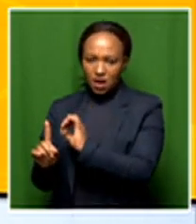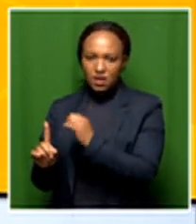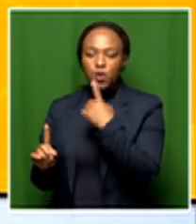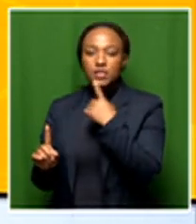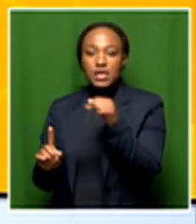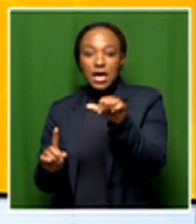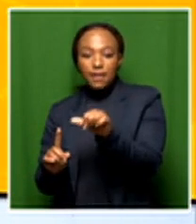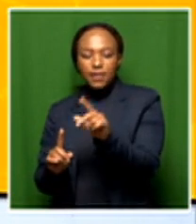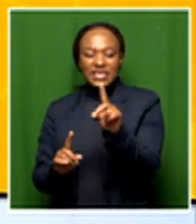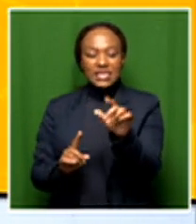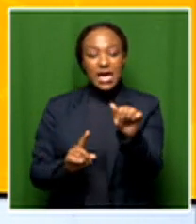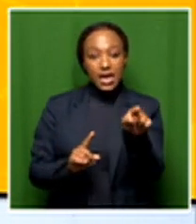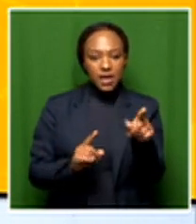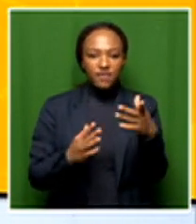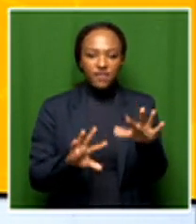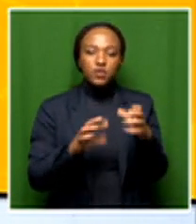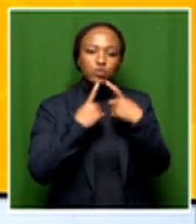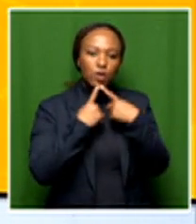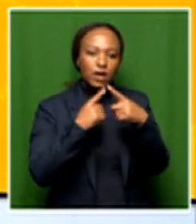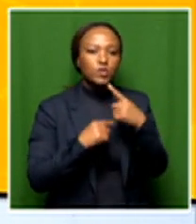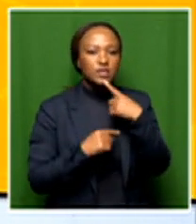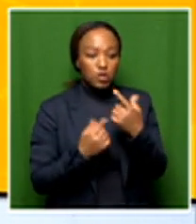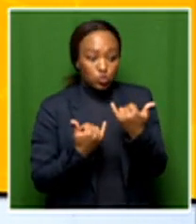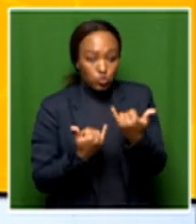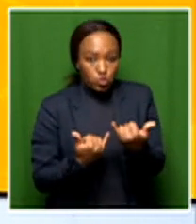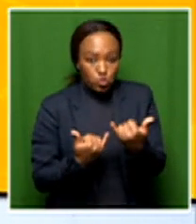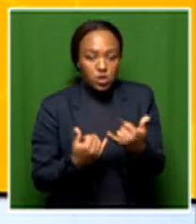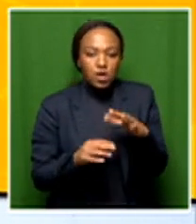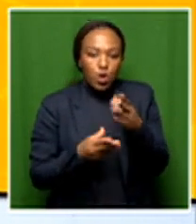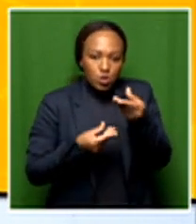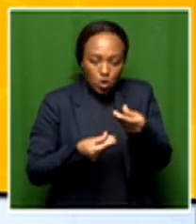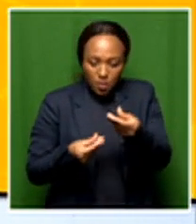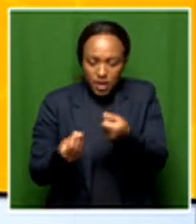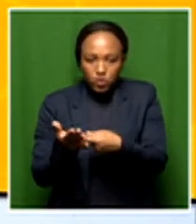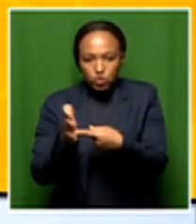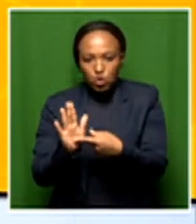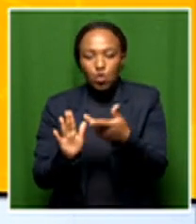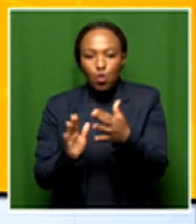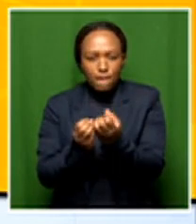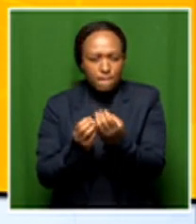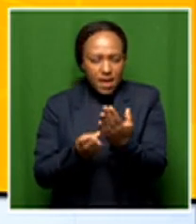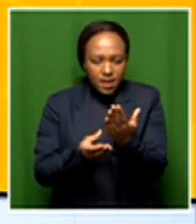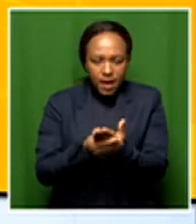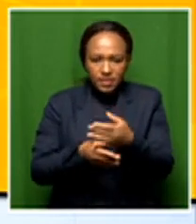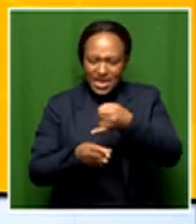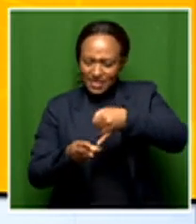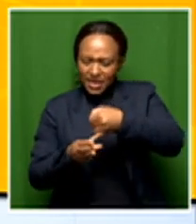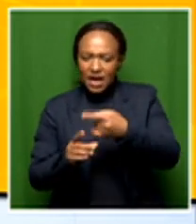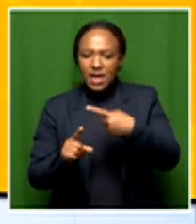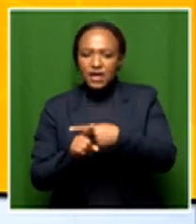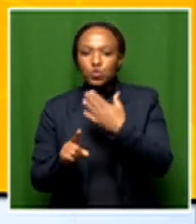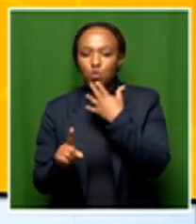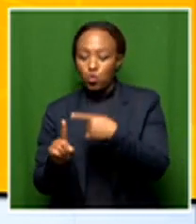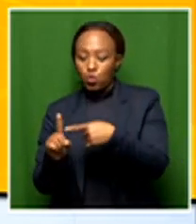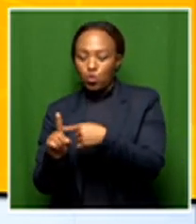comeback statement, the DA has announced that it will today release documents containing the various internal cases against